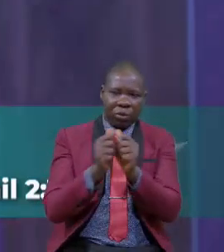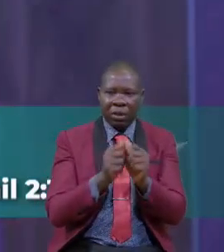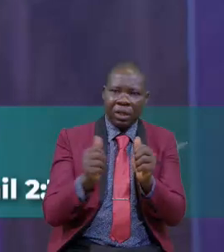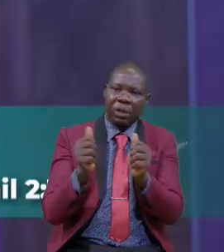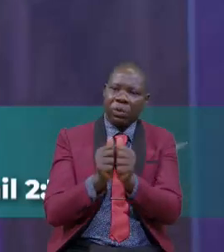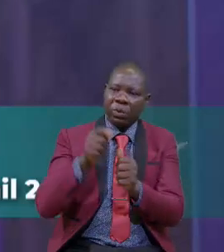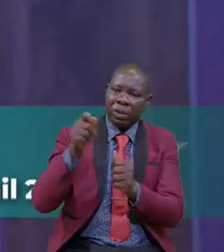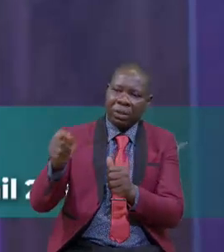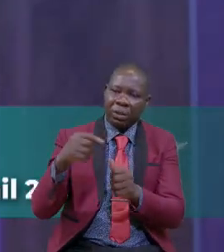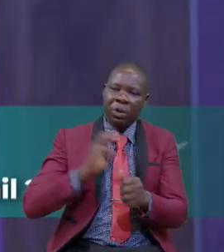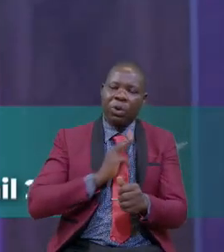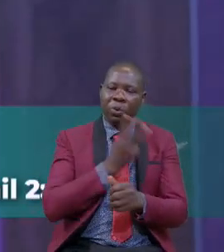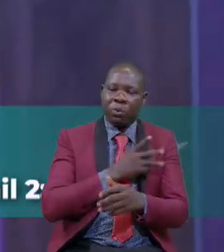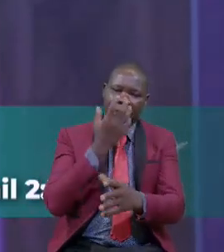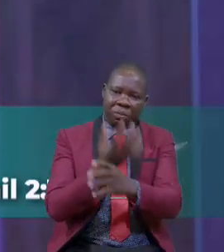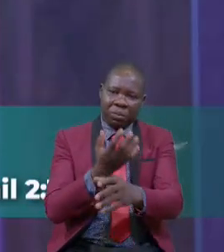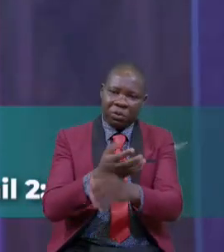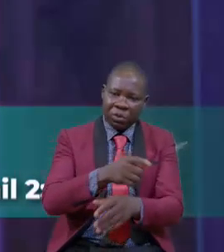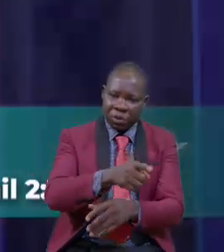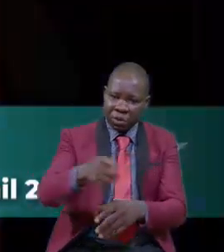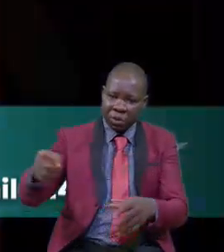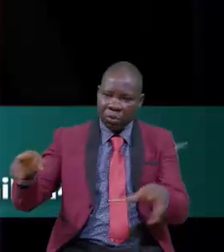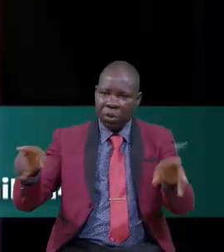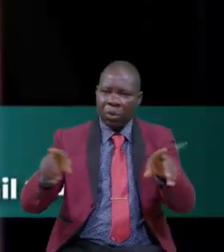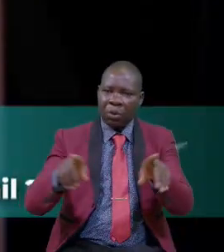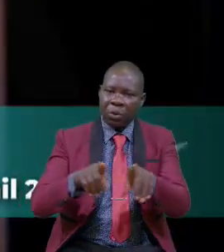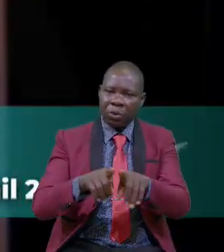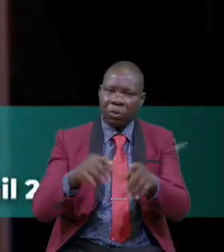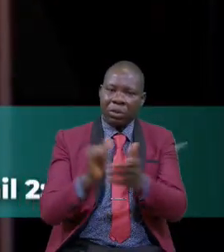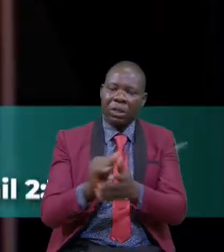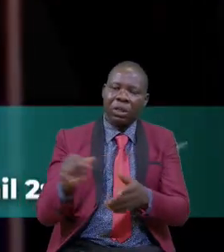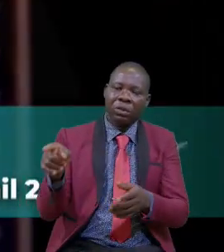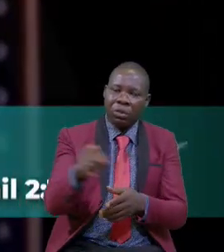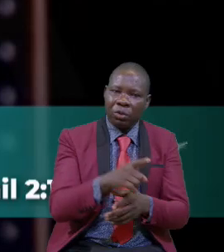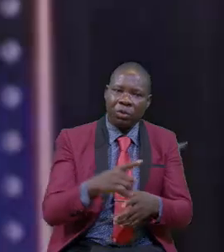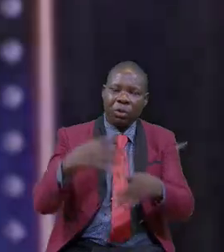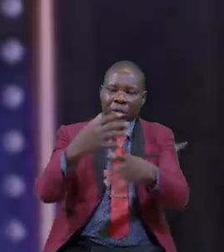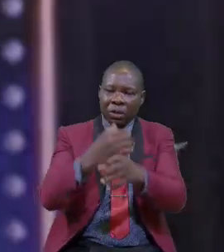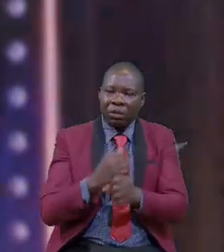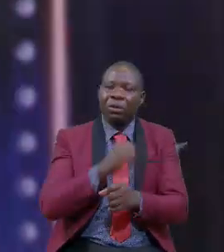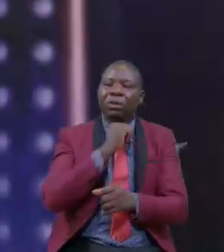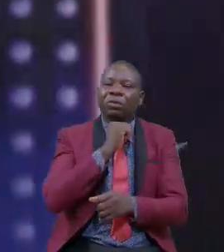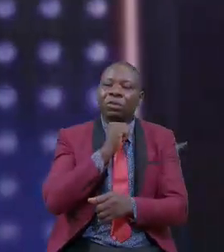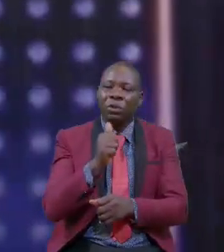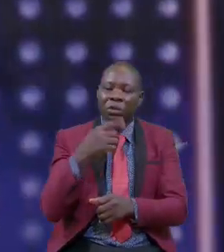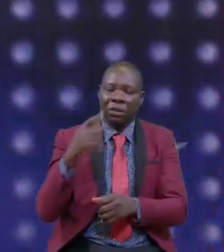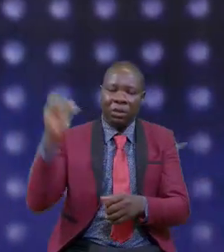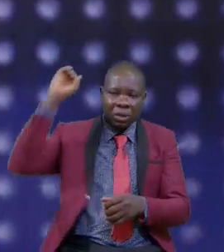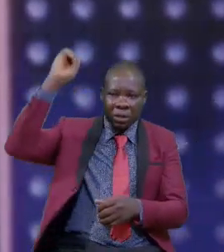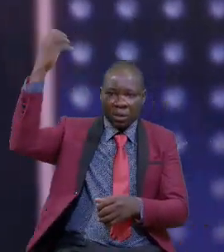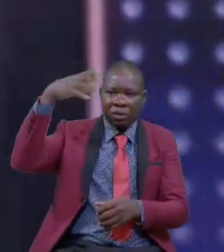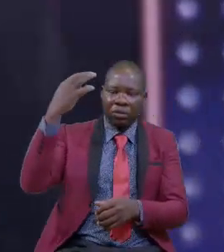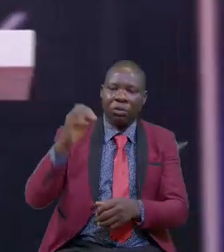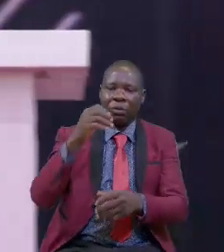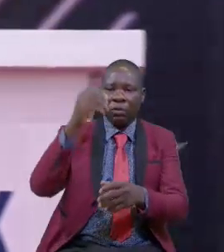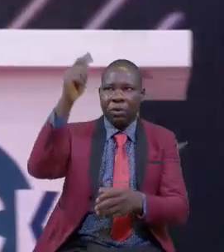you that also that ye receive not the grace of God in vain. You